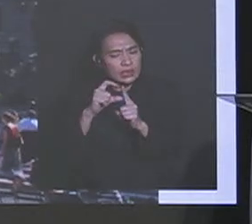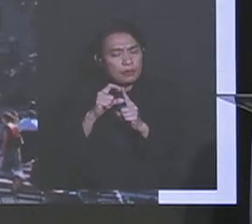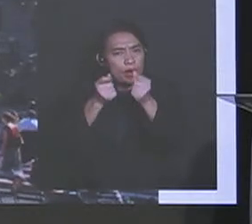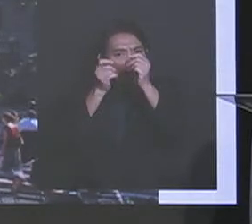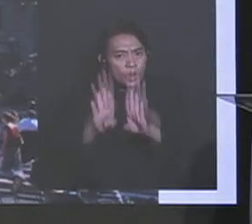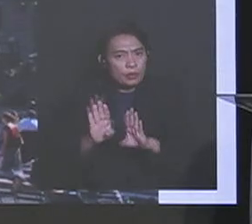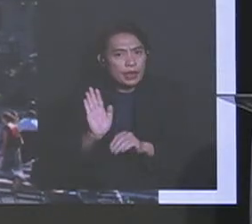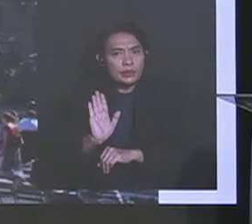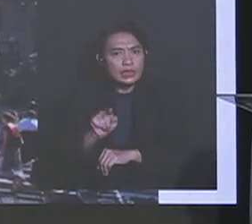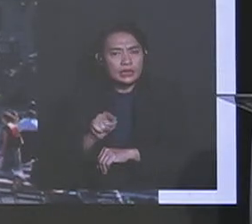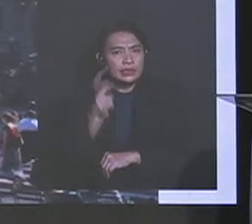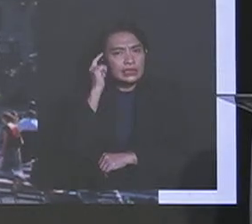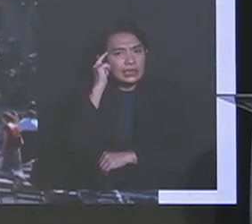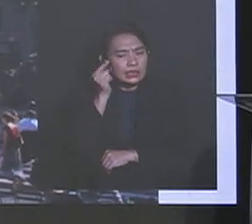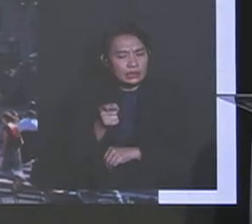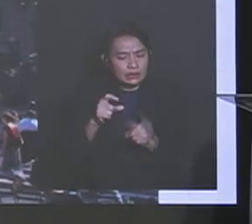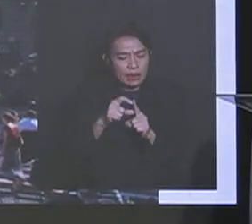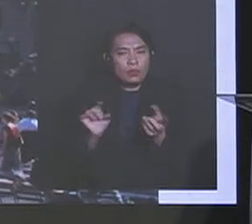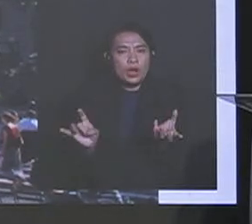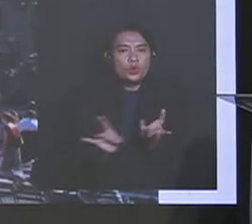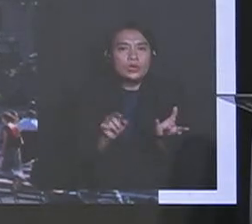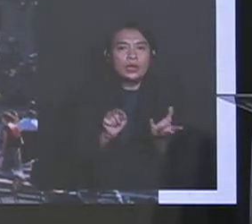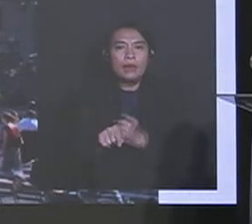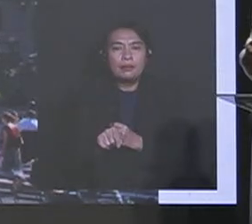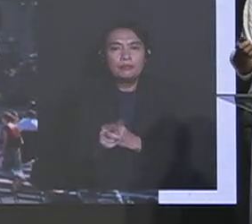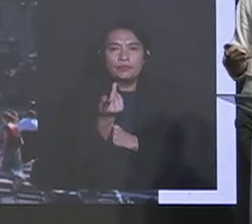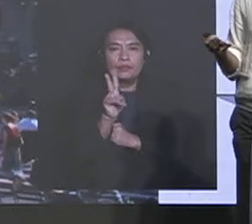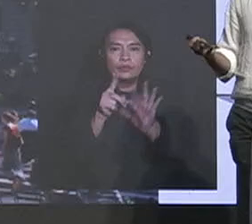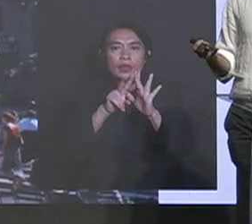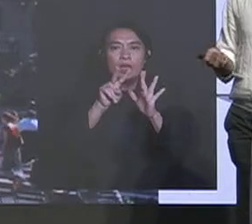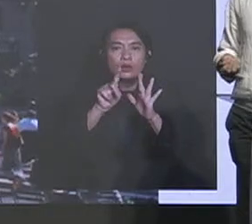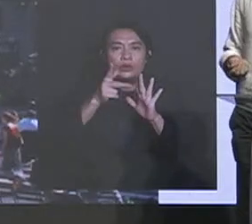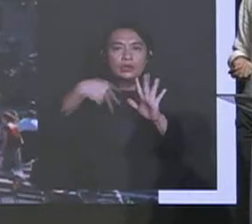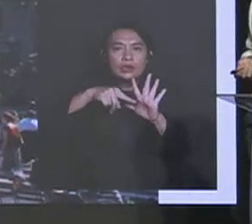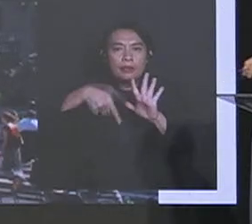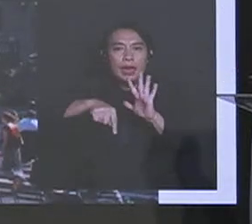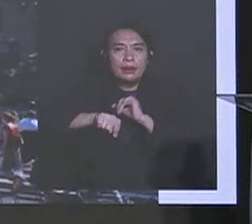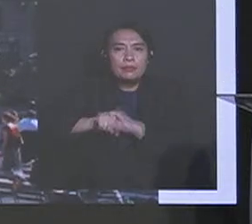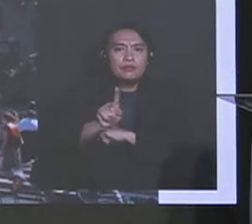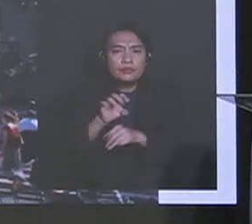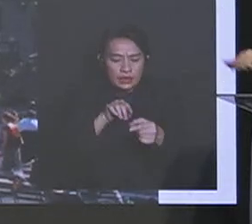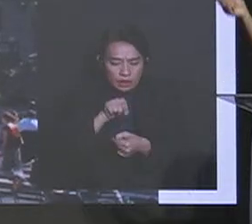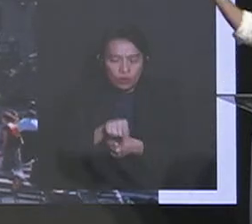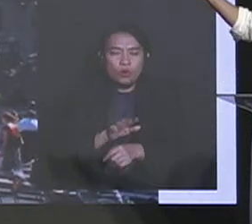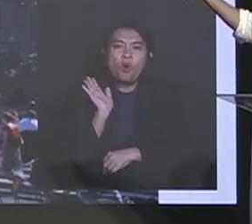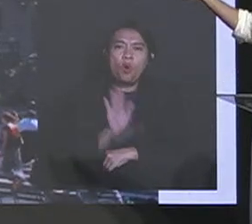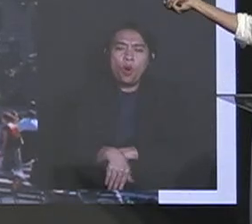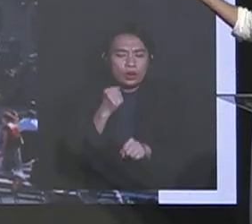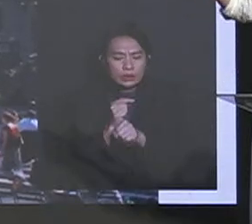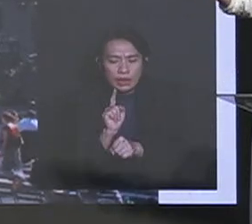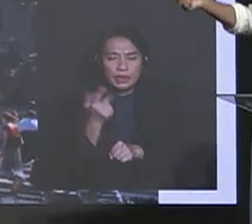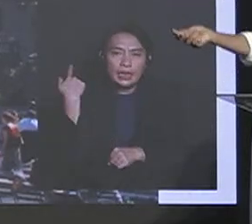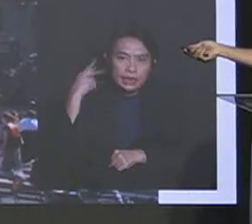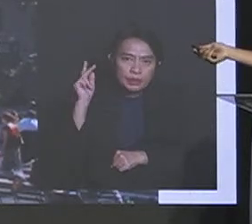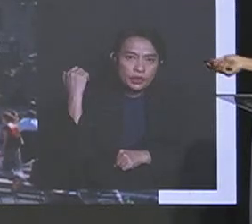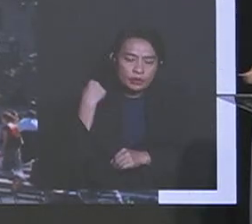quality, because it's really what it is, right? It's about creating quality spaces for people to come together. And not just, you